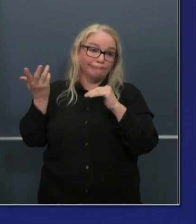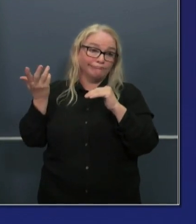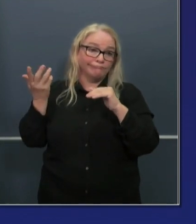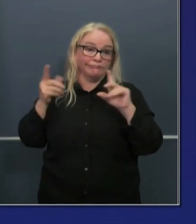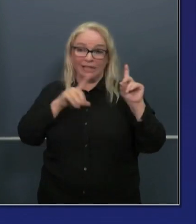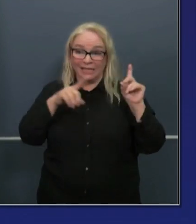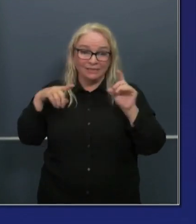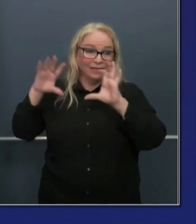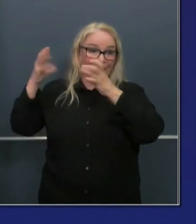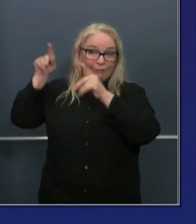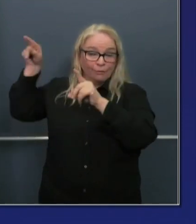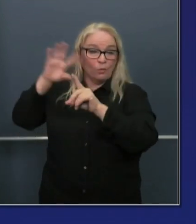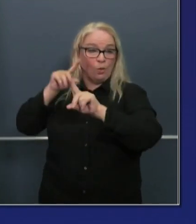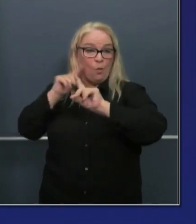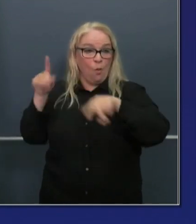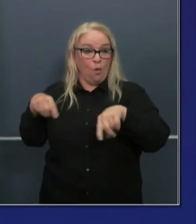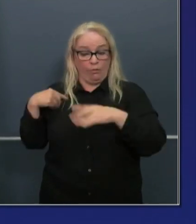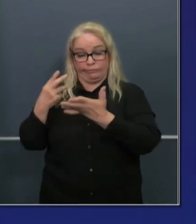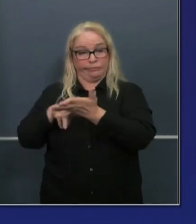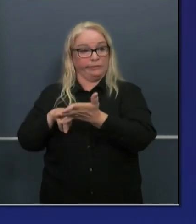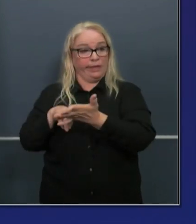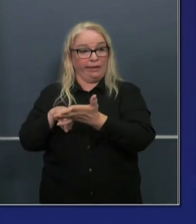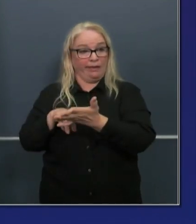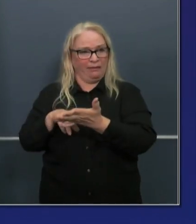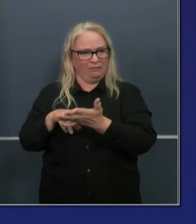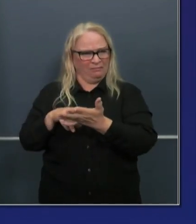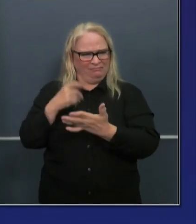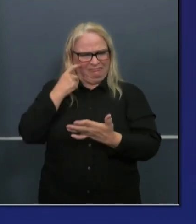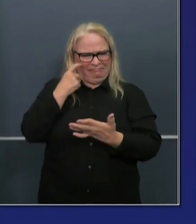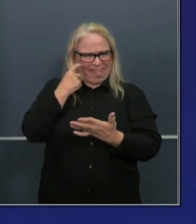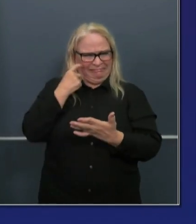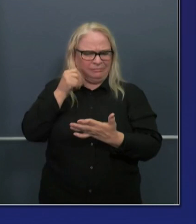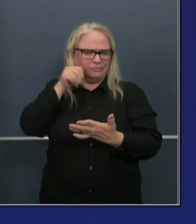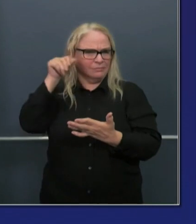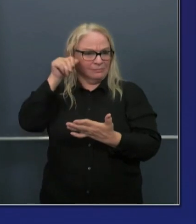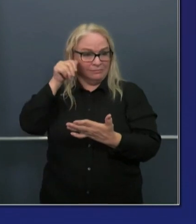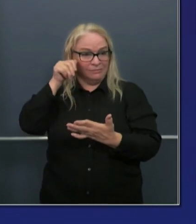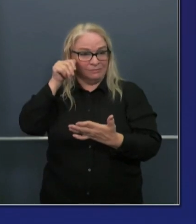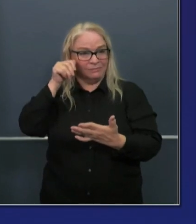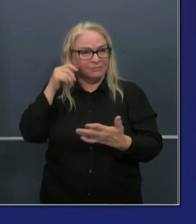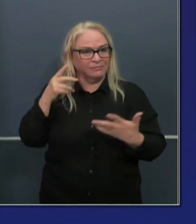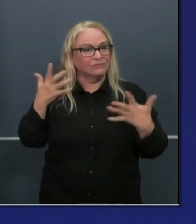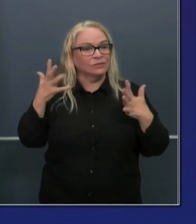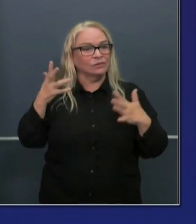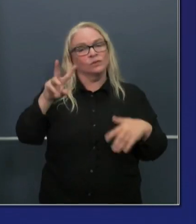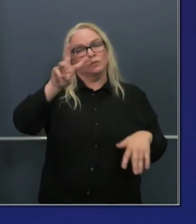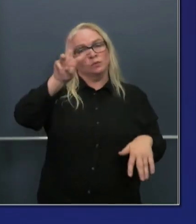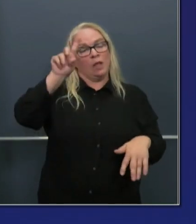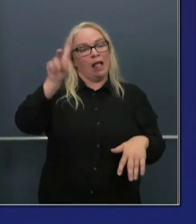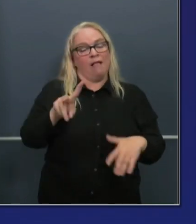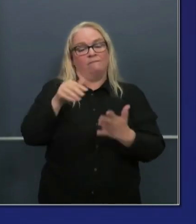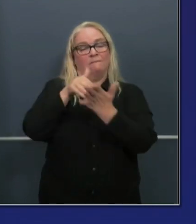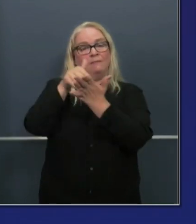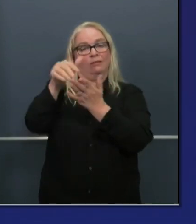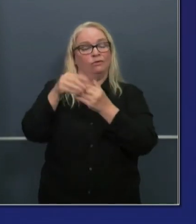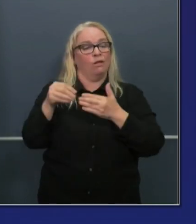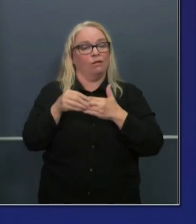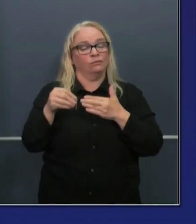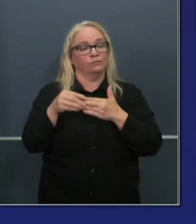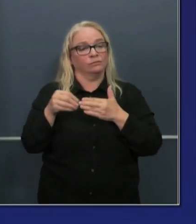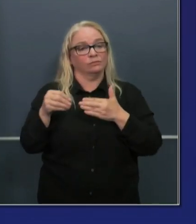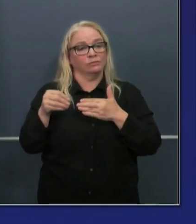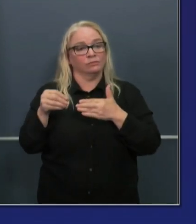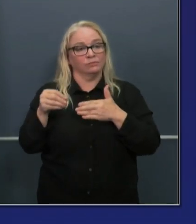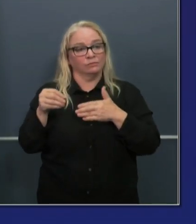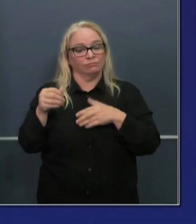and a budget that I signed 24 hours ago, where there's $2.5 billion contingent upon